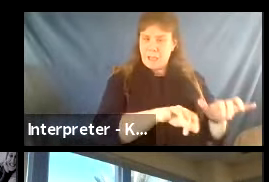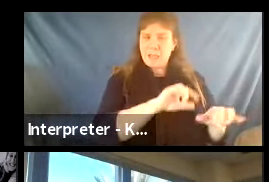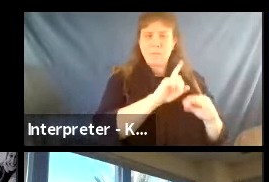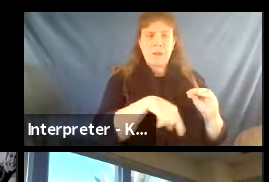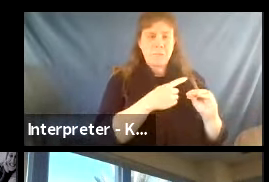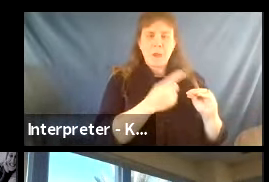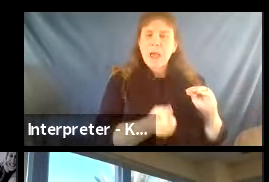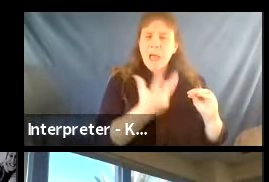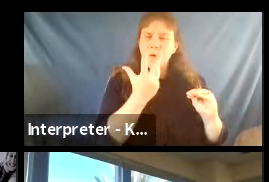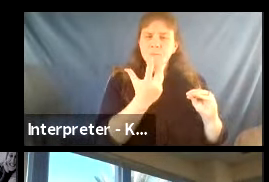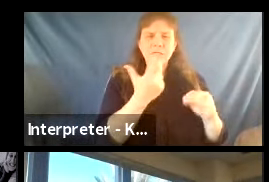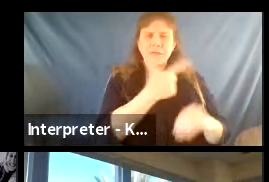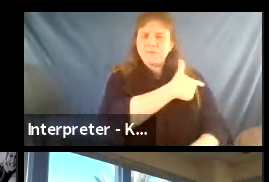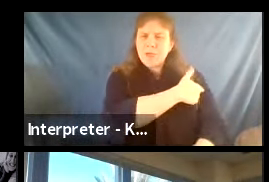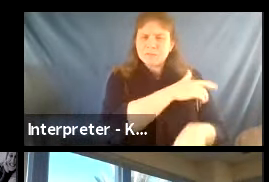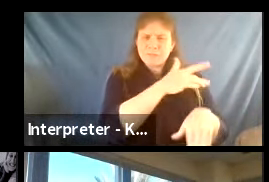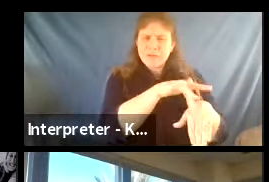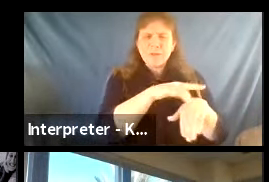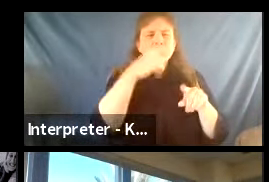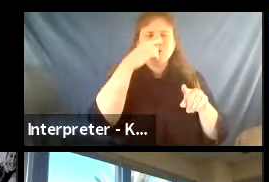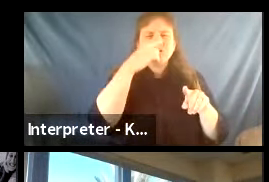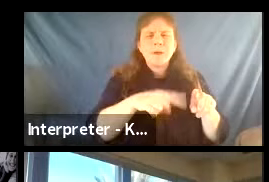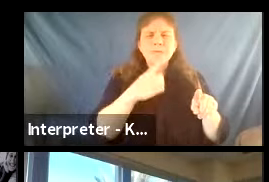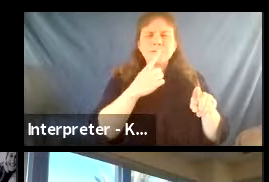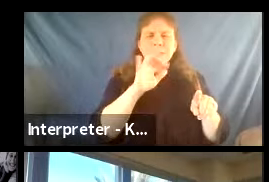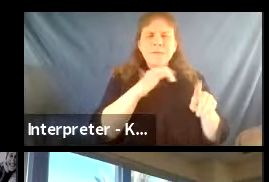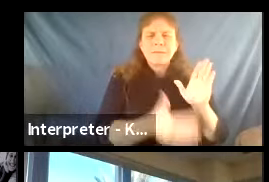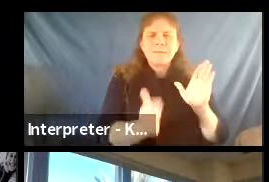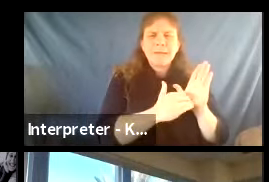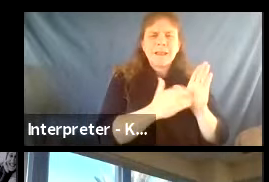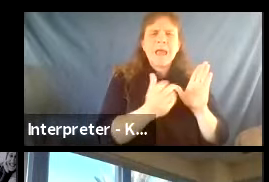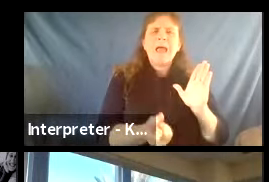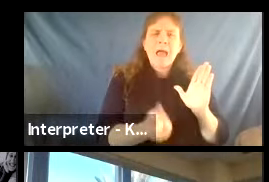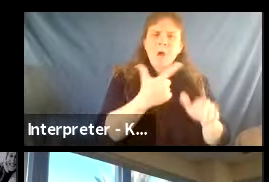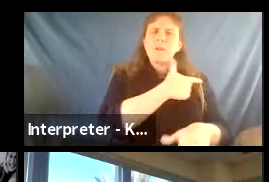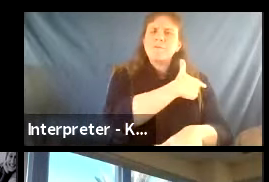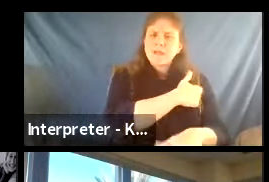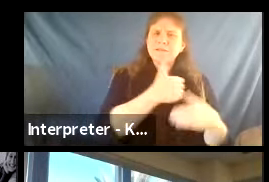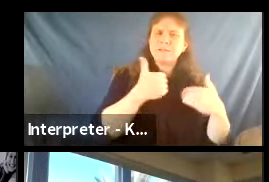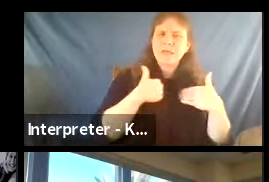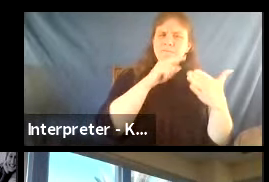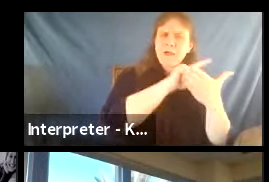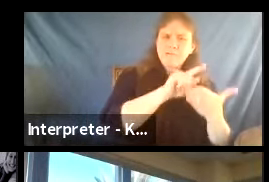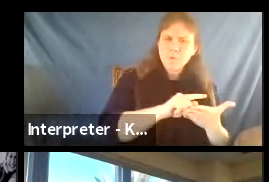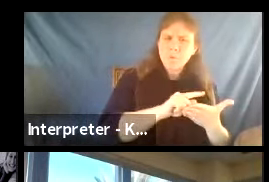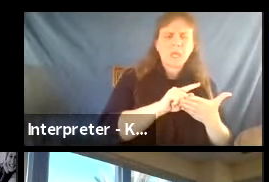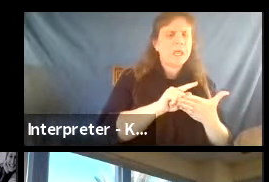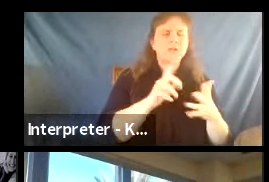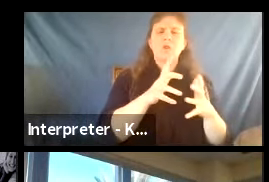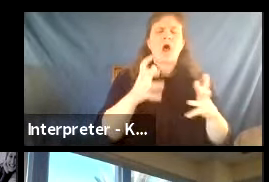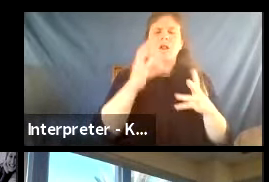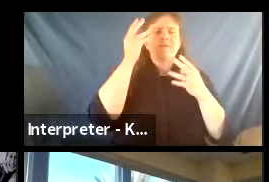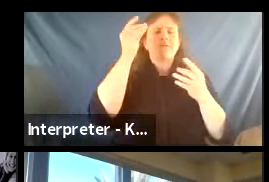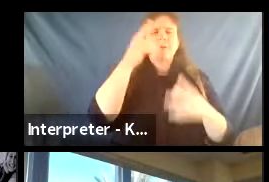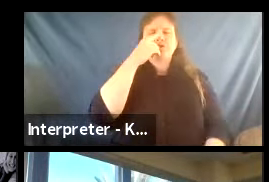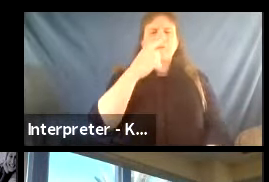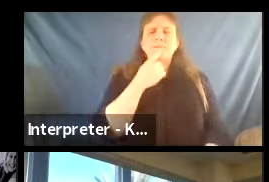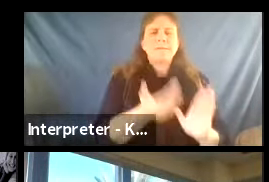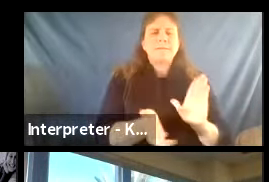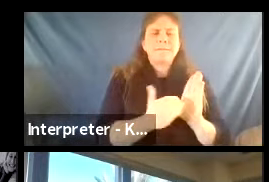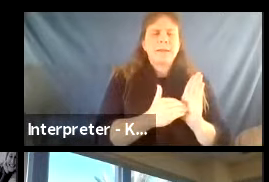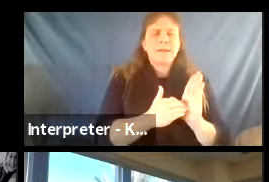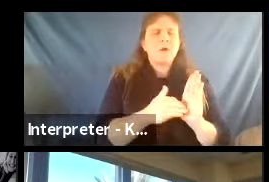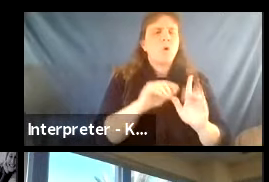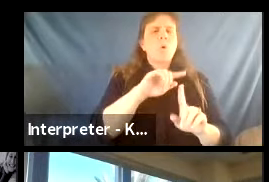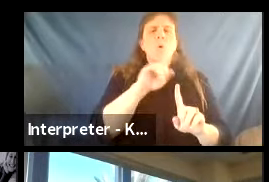go over that again very slowly? How many vaccines are we getting each week? When do we expect if ever, the ramp